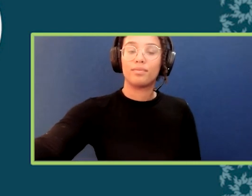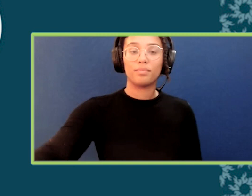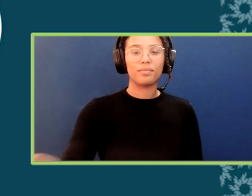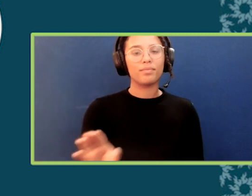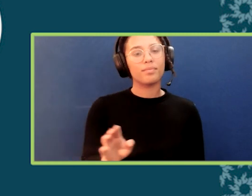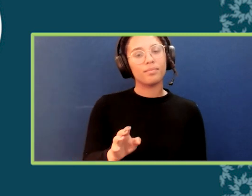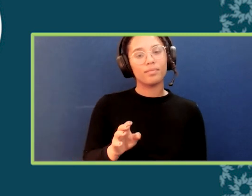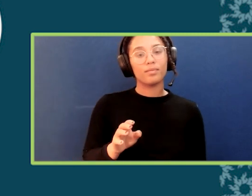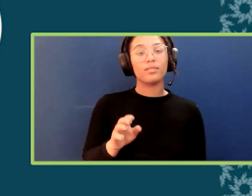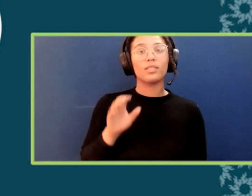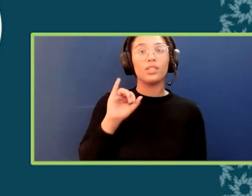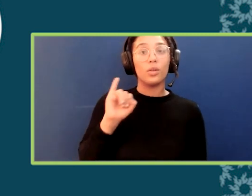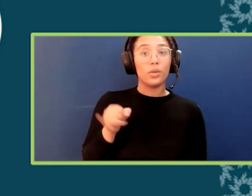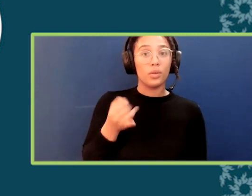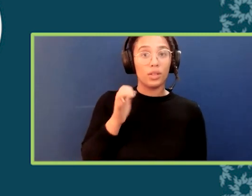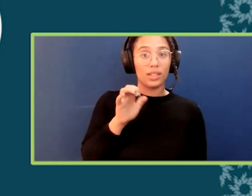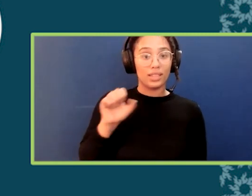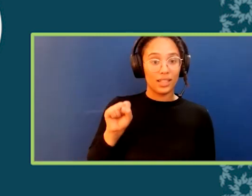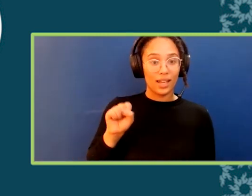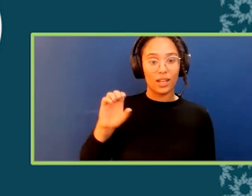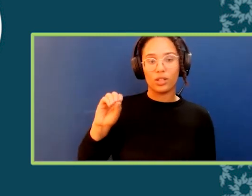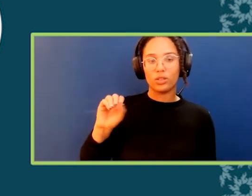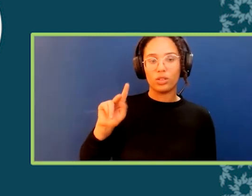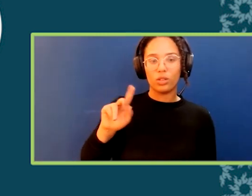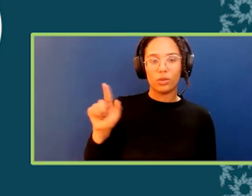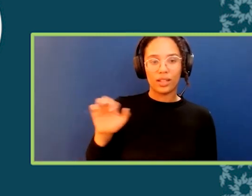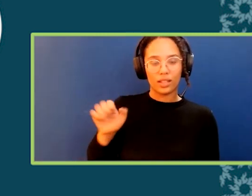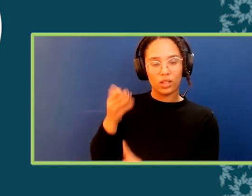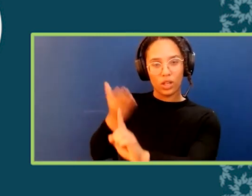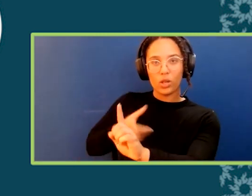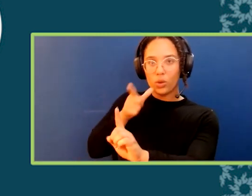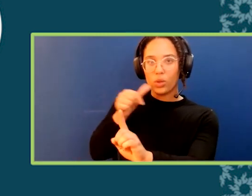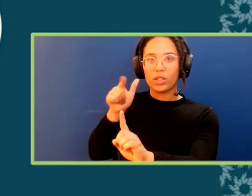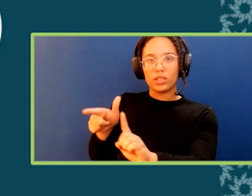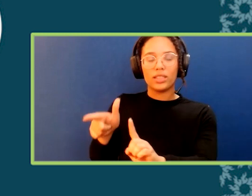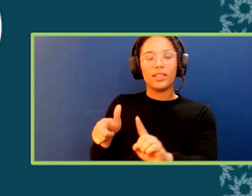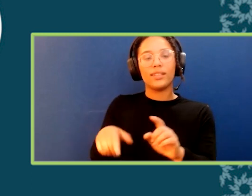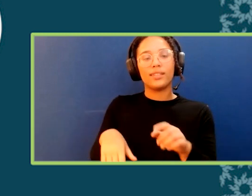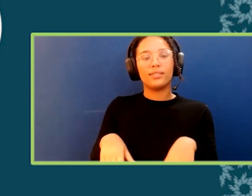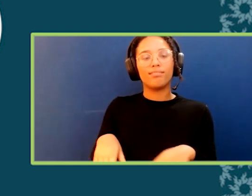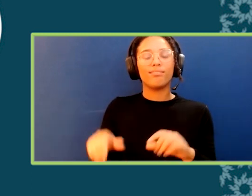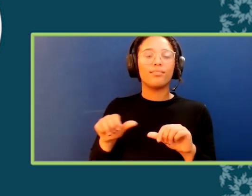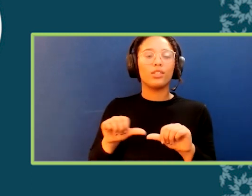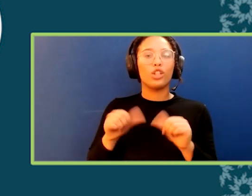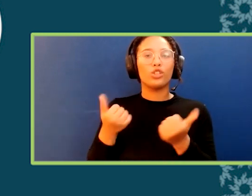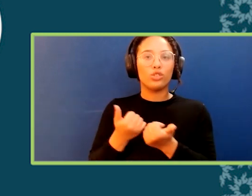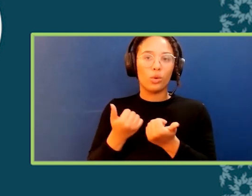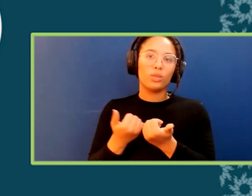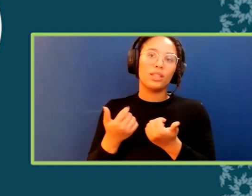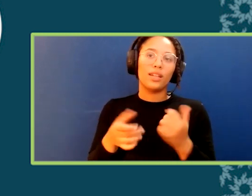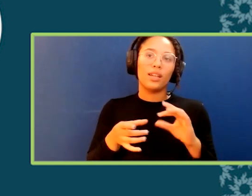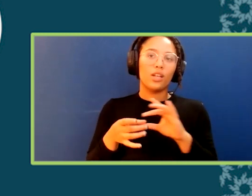Jess Okezi is the Associate Director of People and Culture at the American Political Science